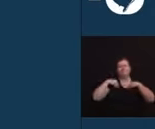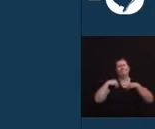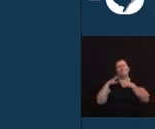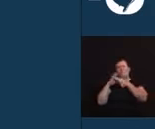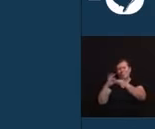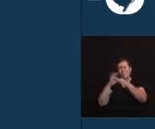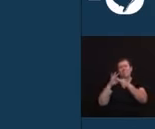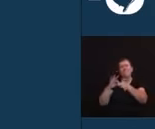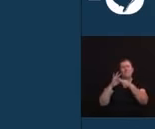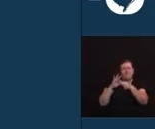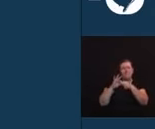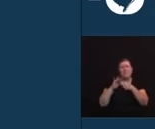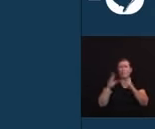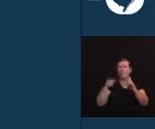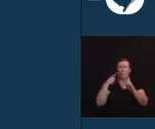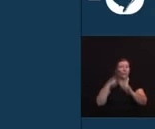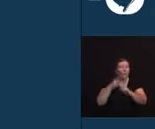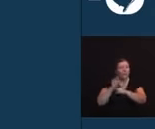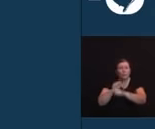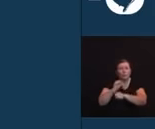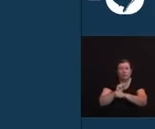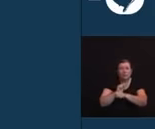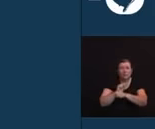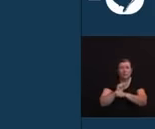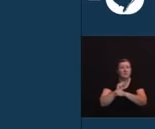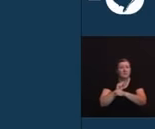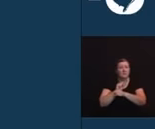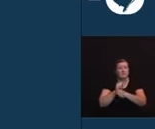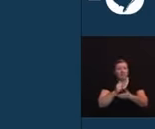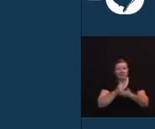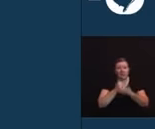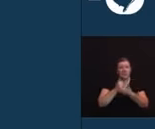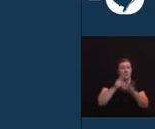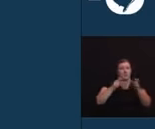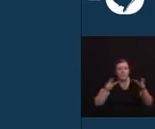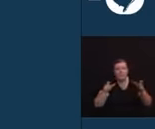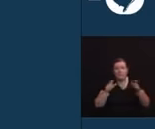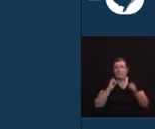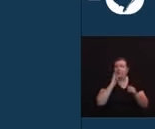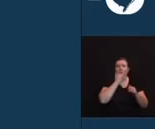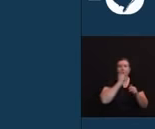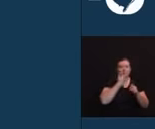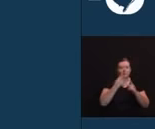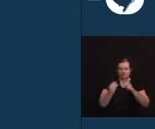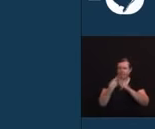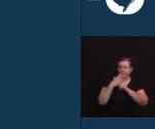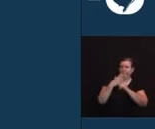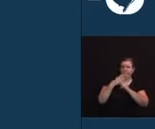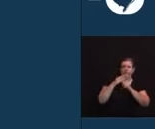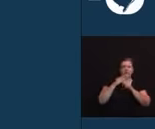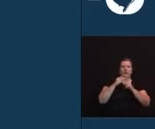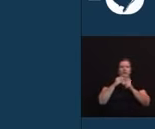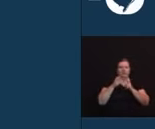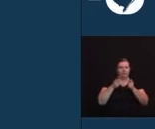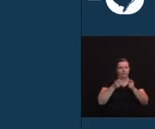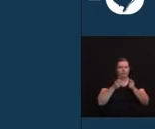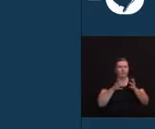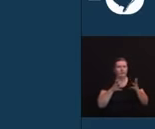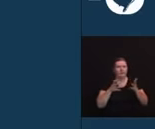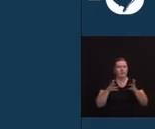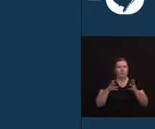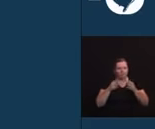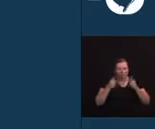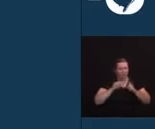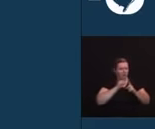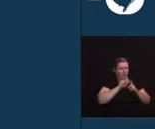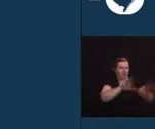may have been exposed to COVID-19 from unintentionally spreading it to someone else. They don't care where you were or what you